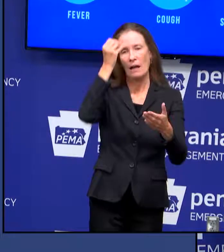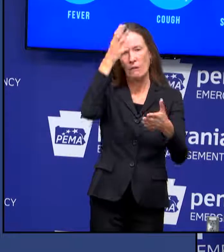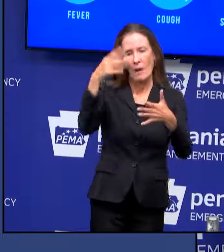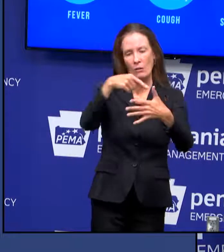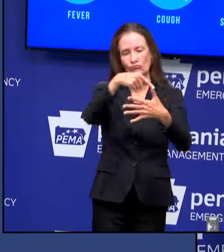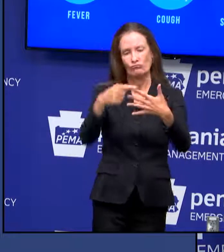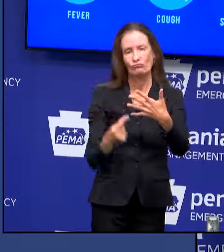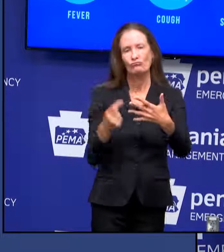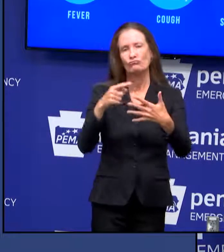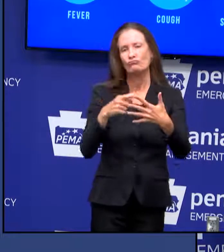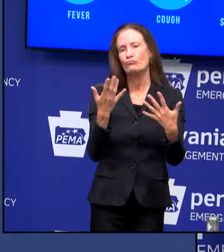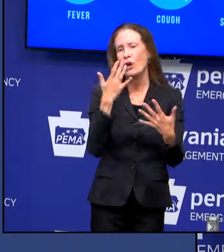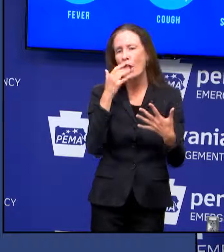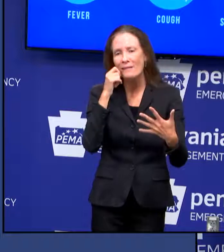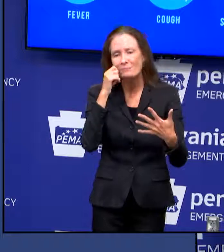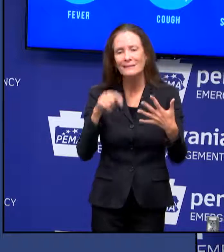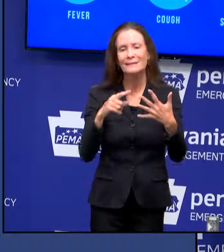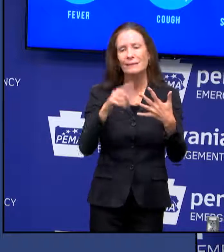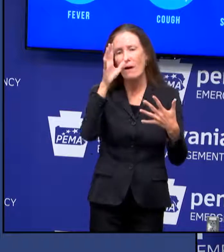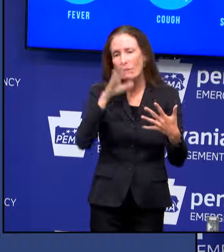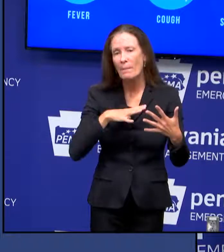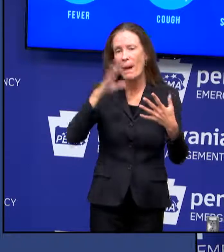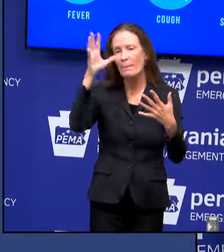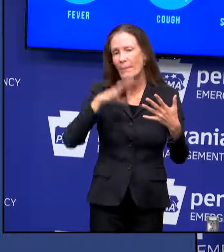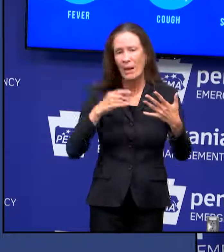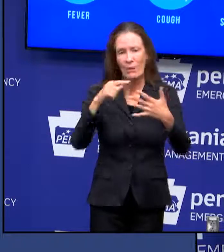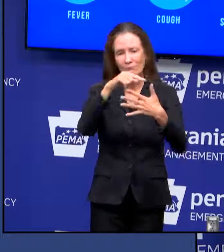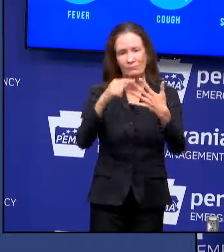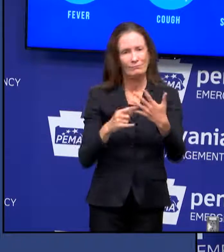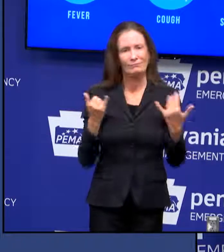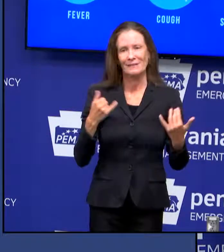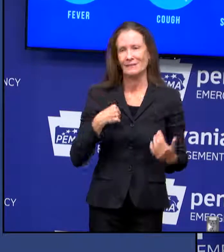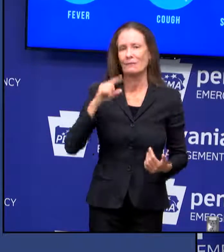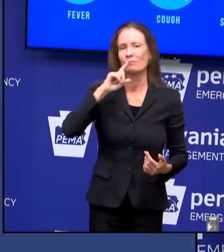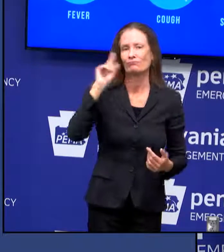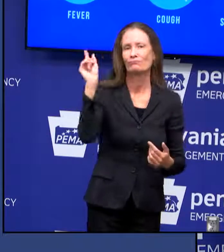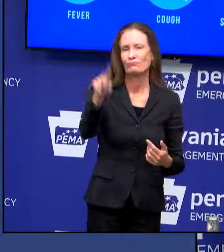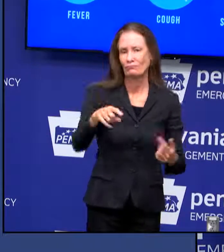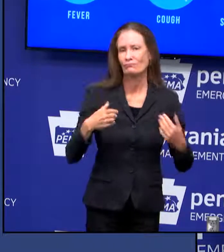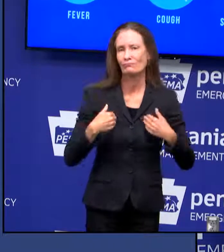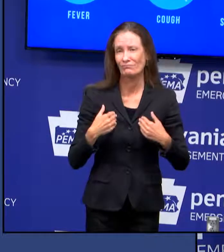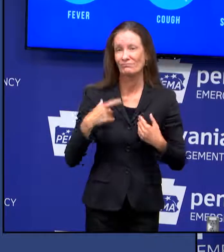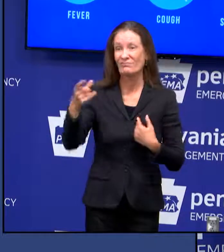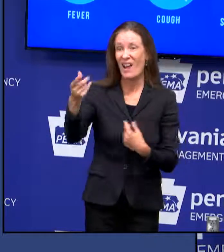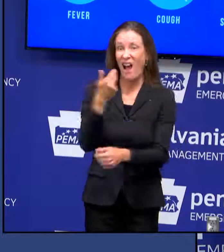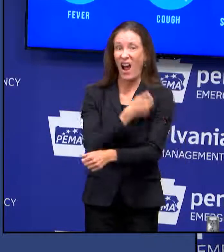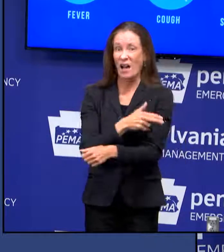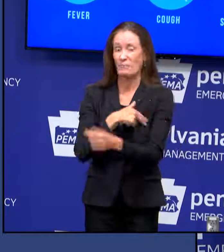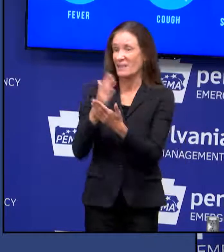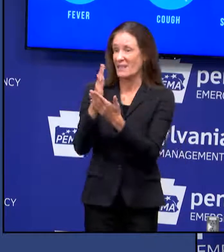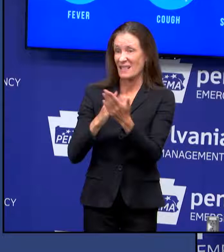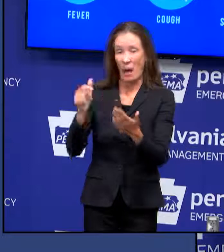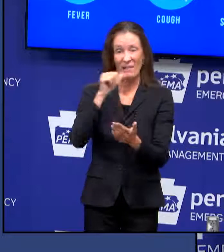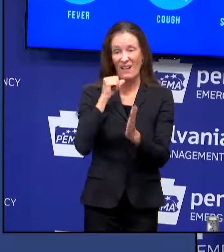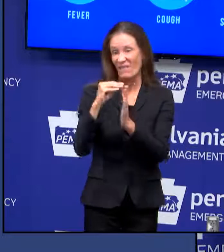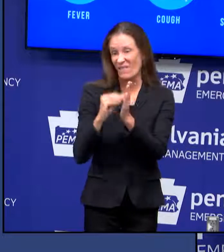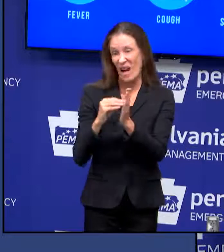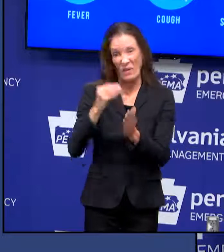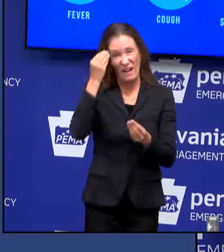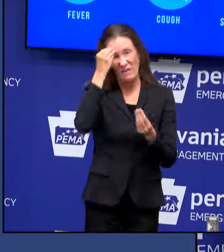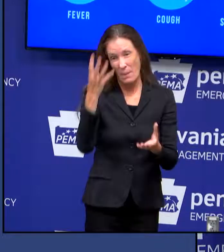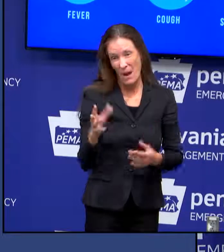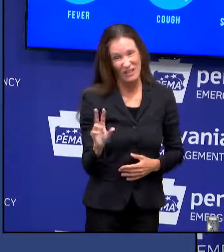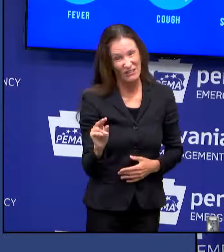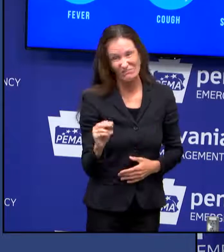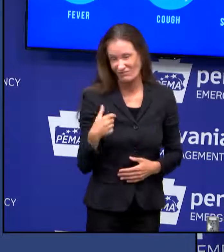locations and the hospitals or whatever that aren't filling it out, we contact them and we work with them to try to get that data